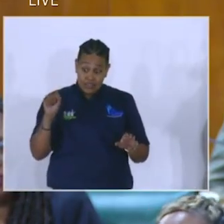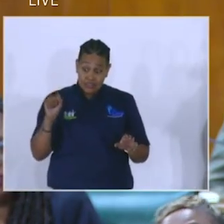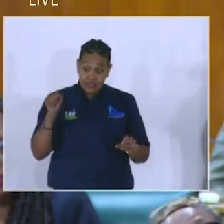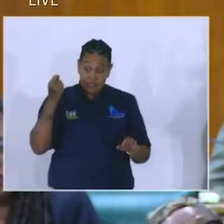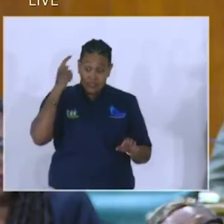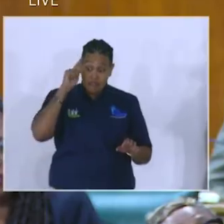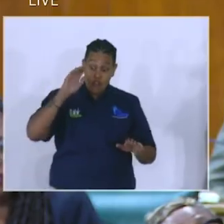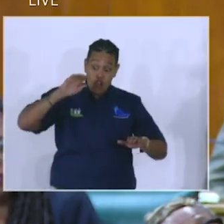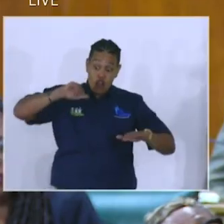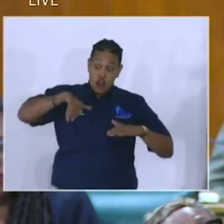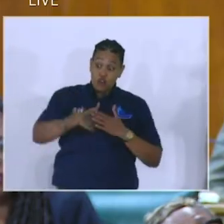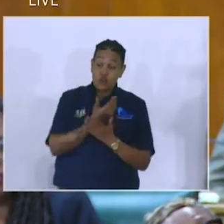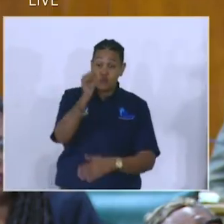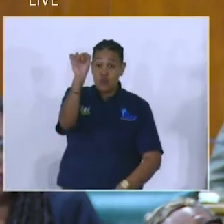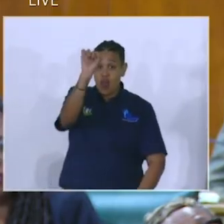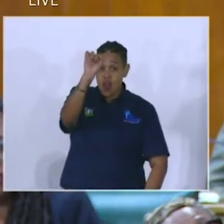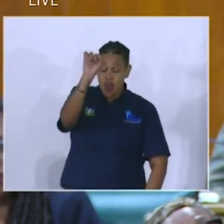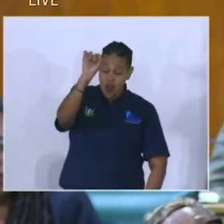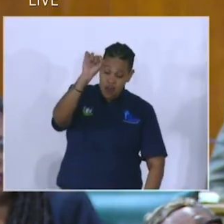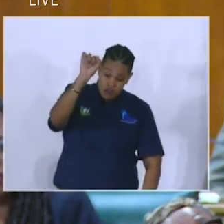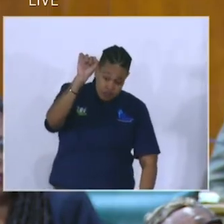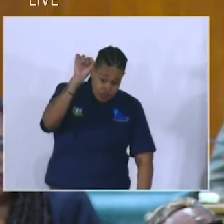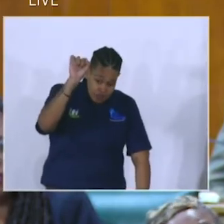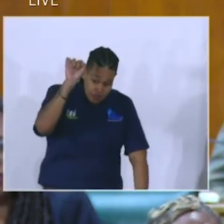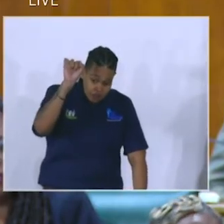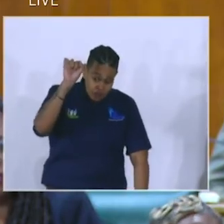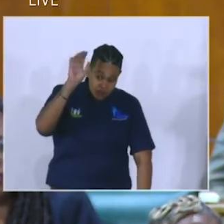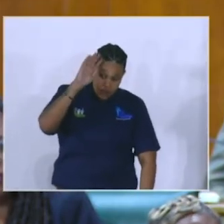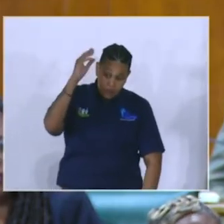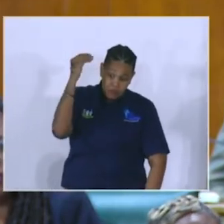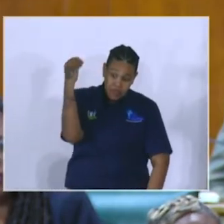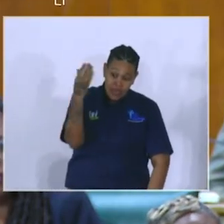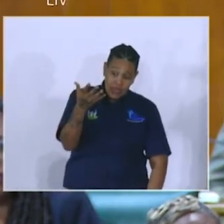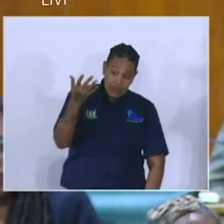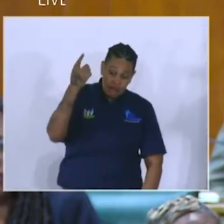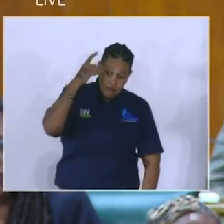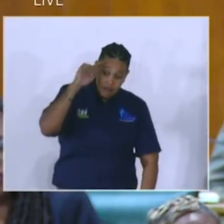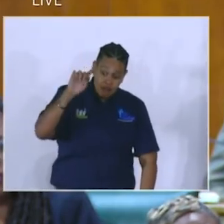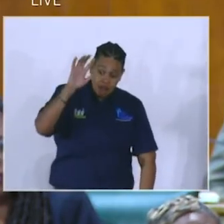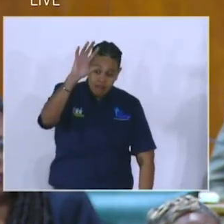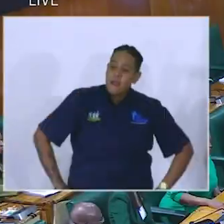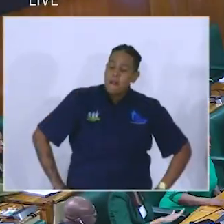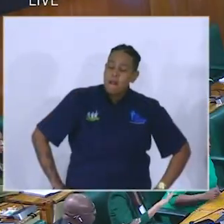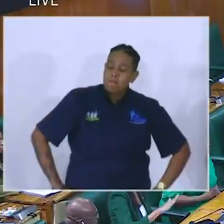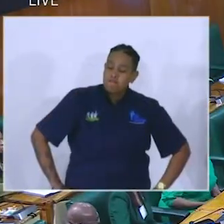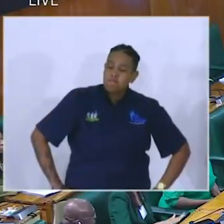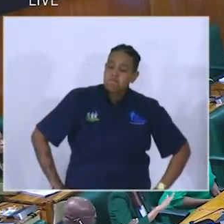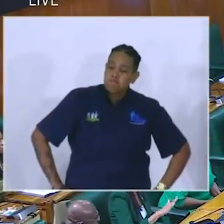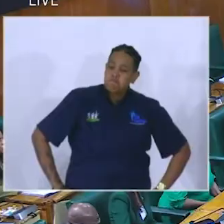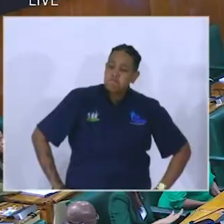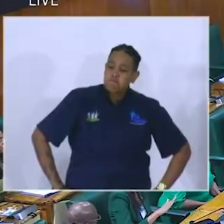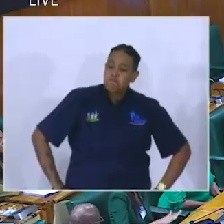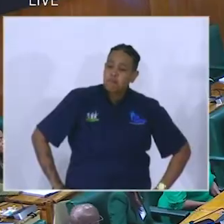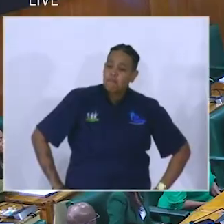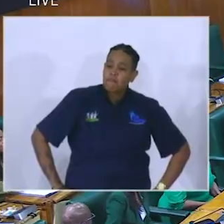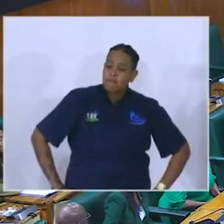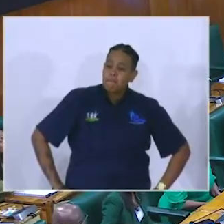for a new motor vehicle will be issued for 5 years.